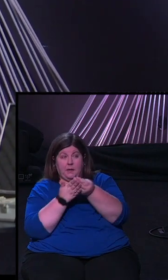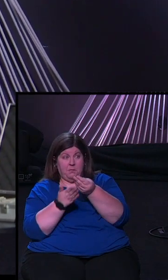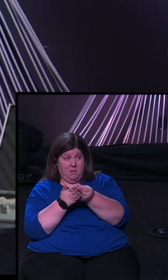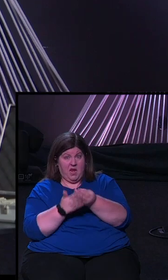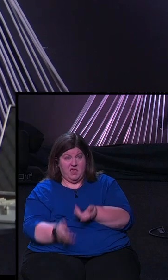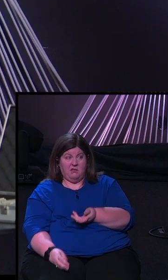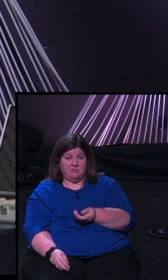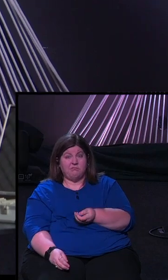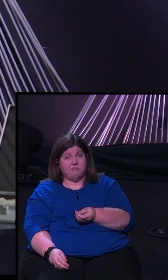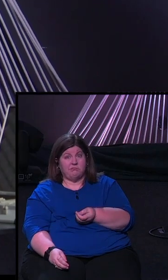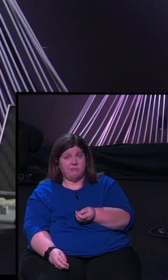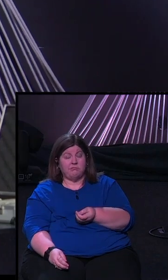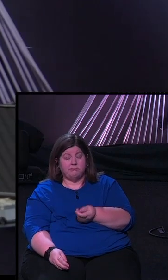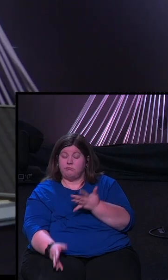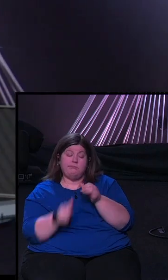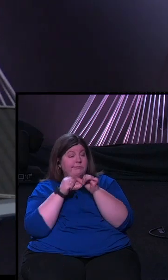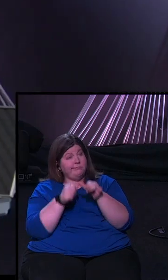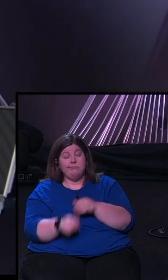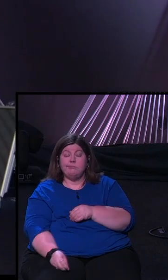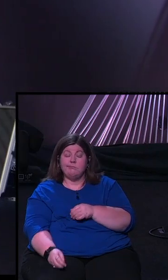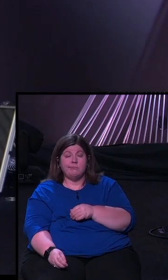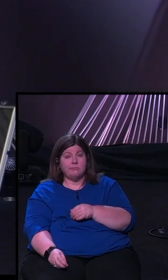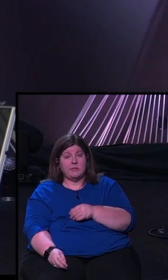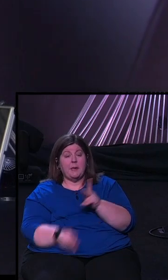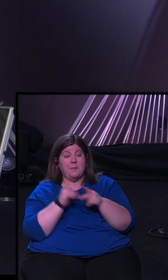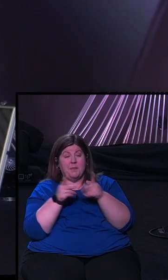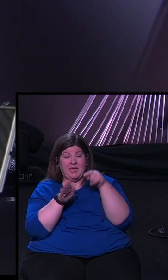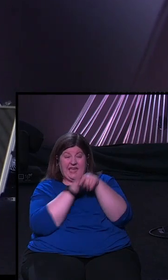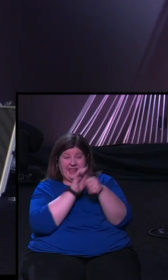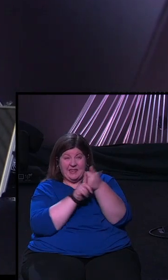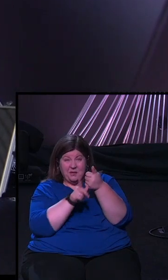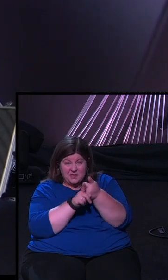is number 2. I keep going. There's an increase in suicide rates following